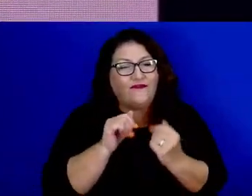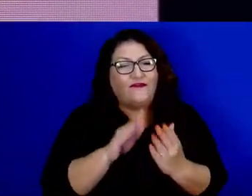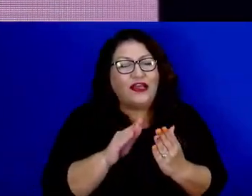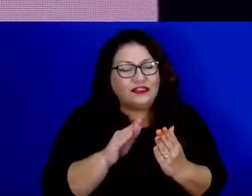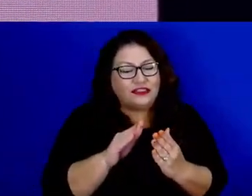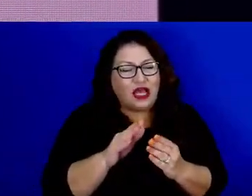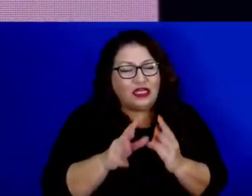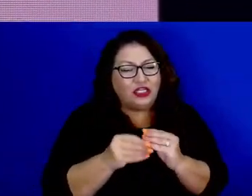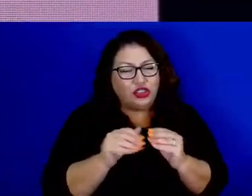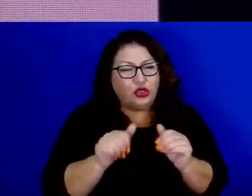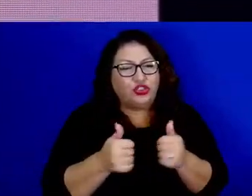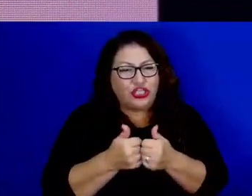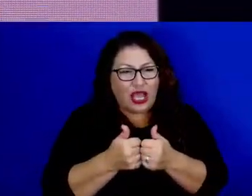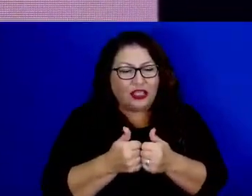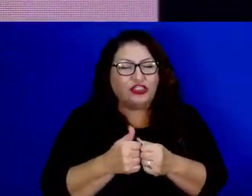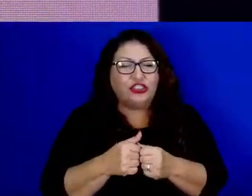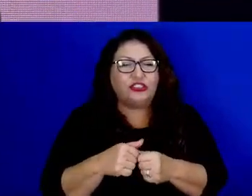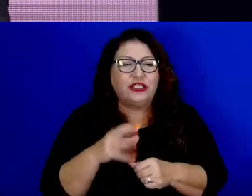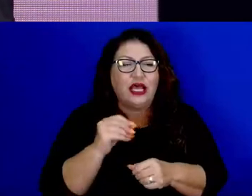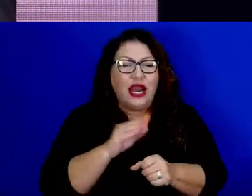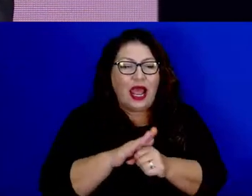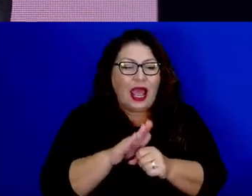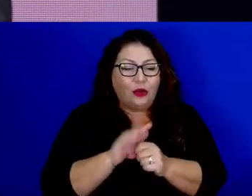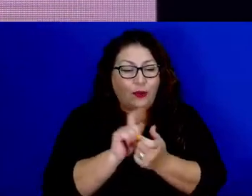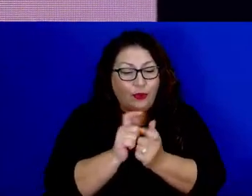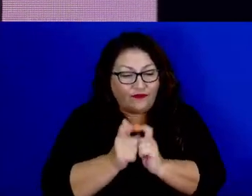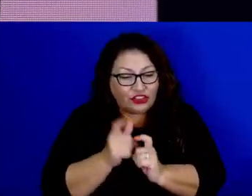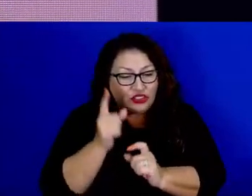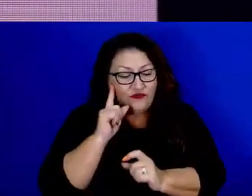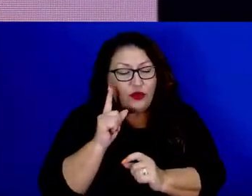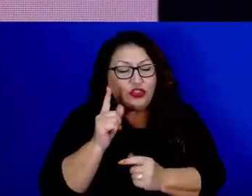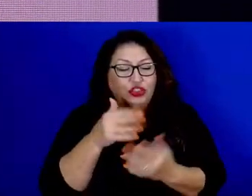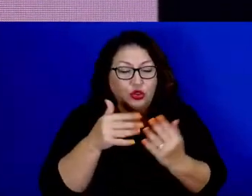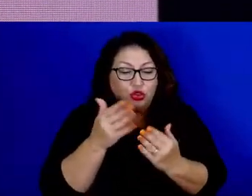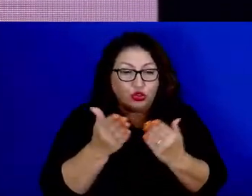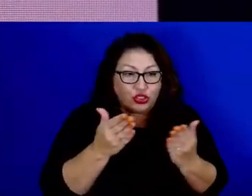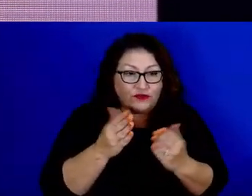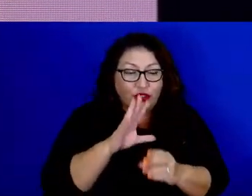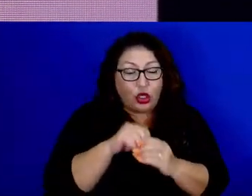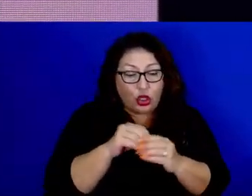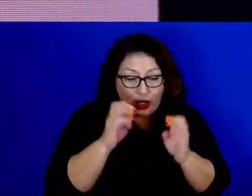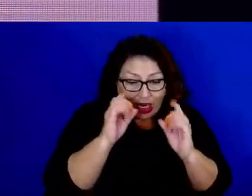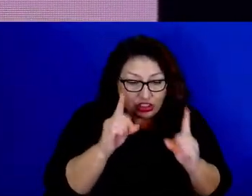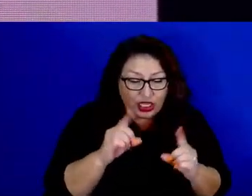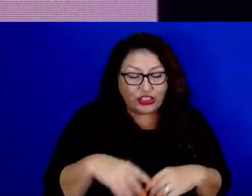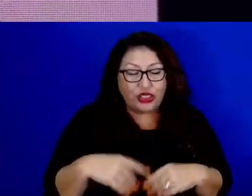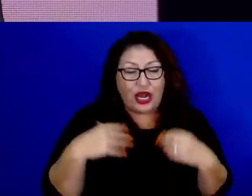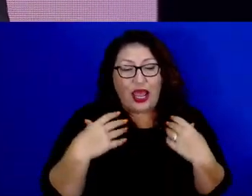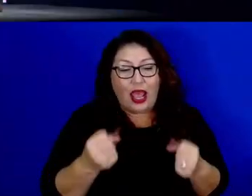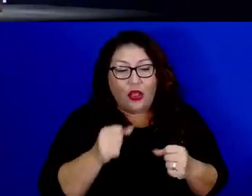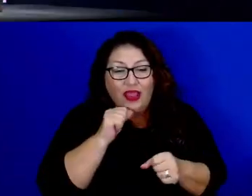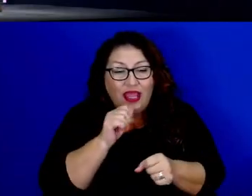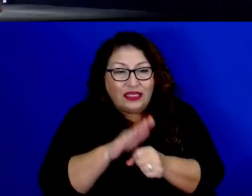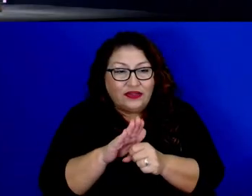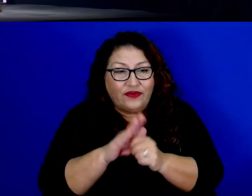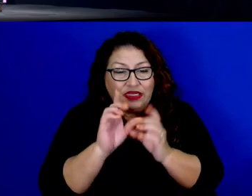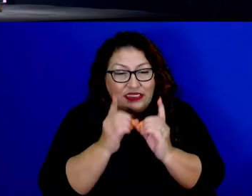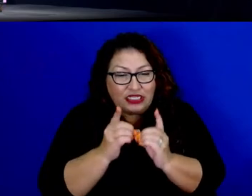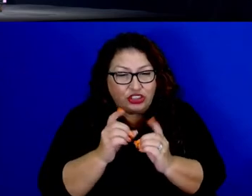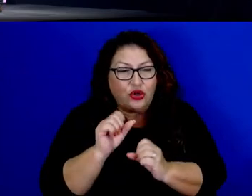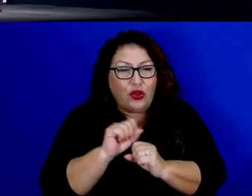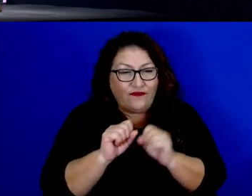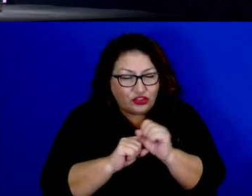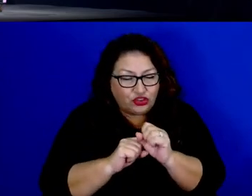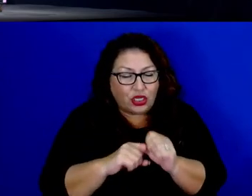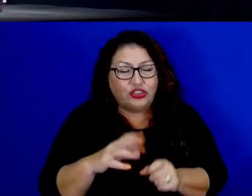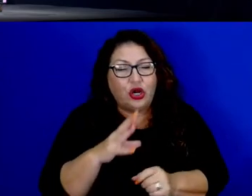inadequate provisions of social services, including education, health, and insufficient digital infrastructure in some rural